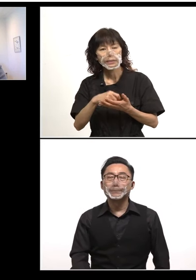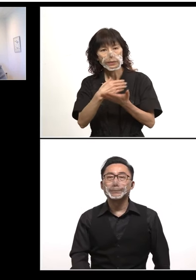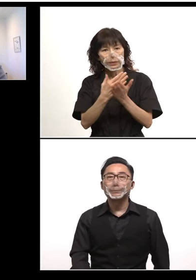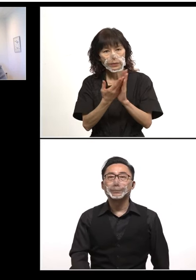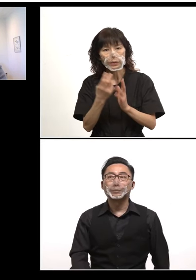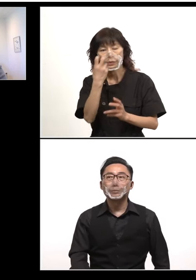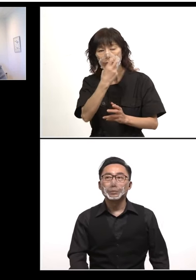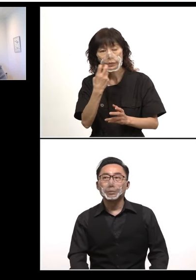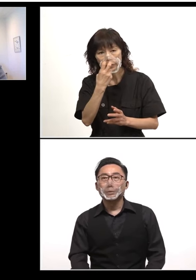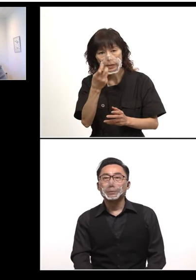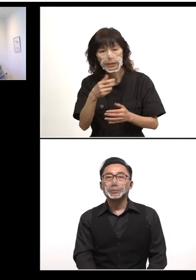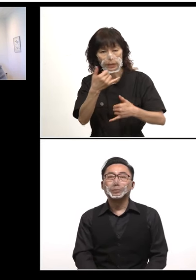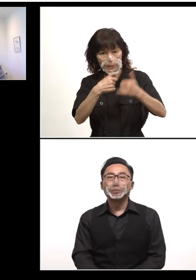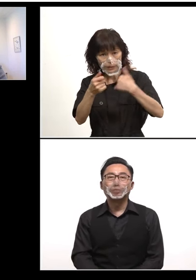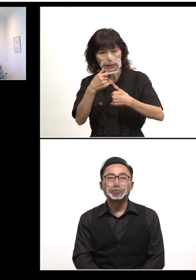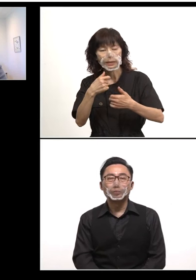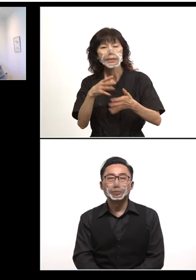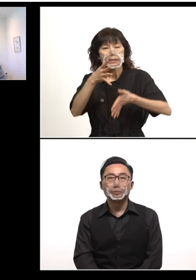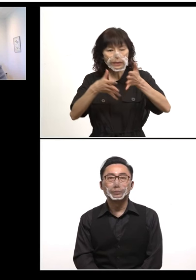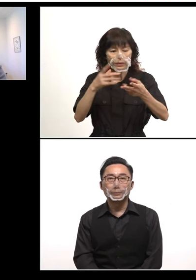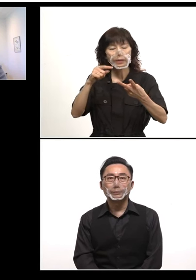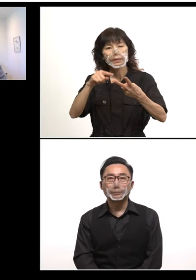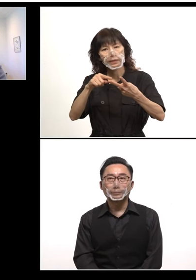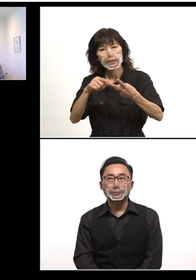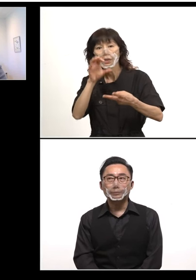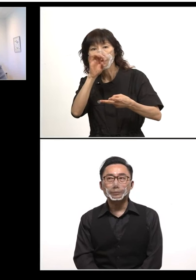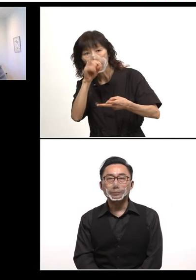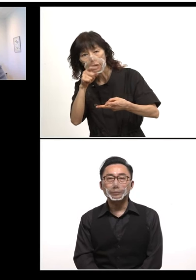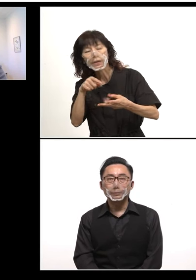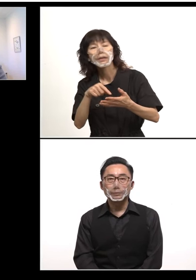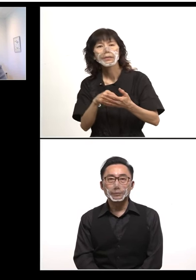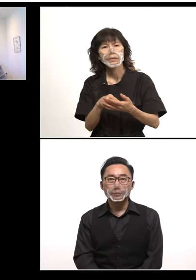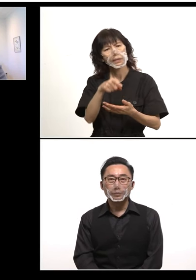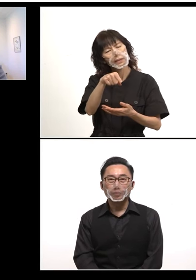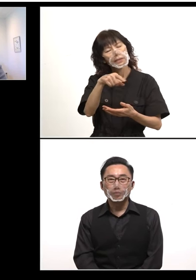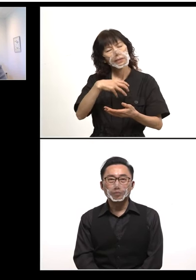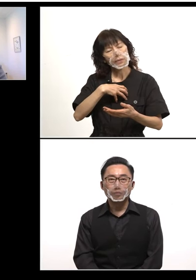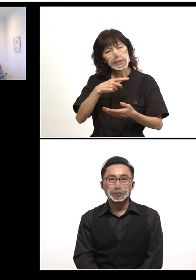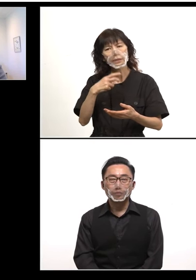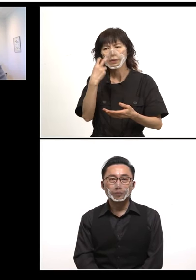sign languages and you have spoken language. So how do you see the communication between different languages?